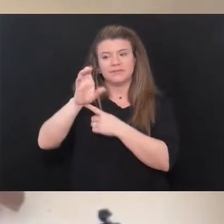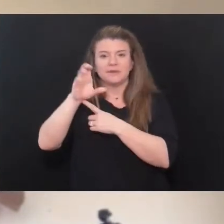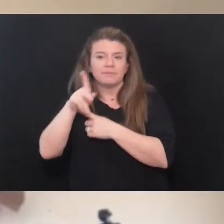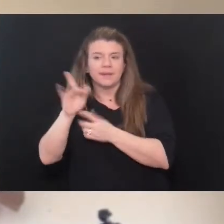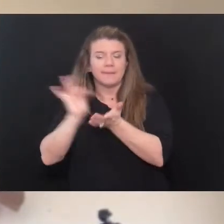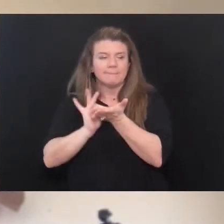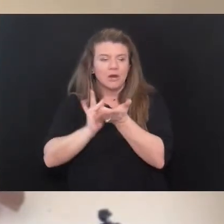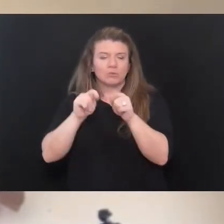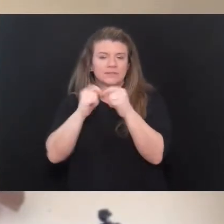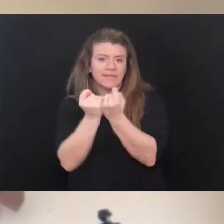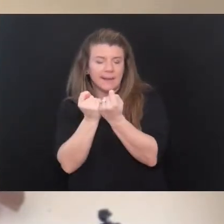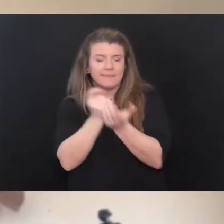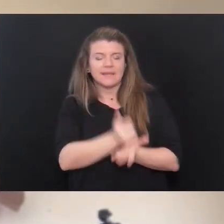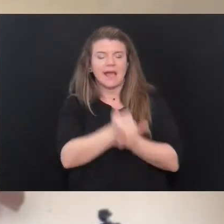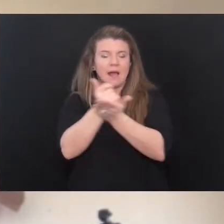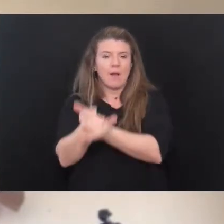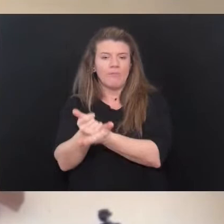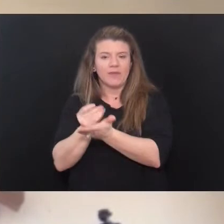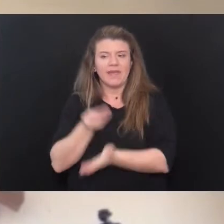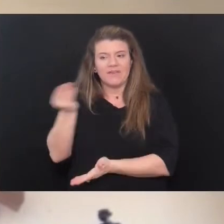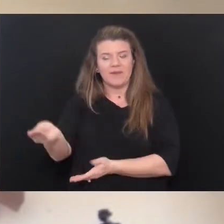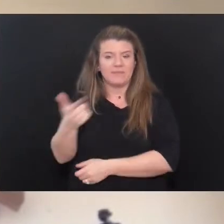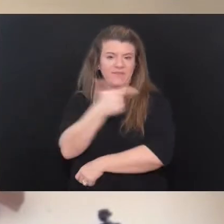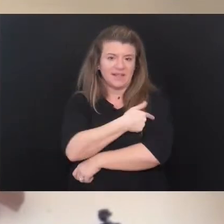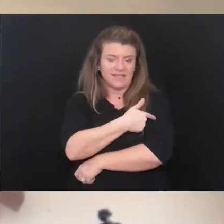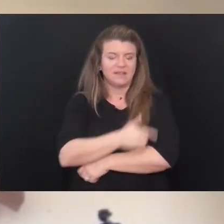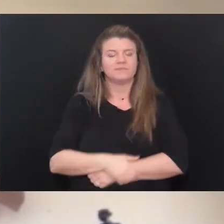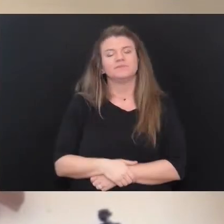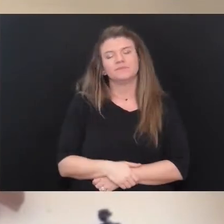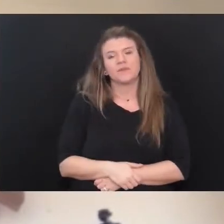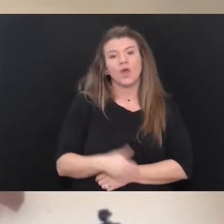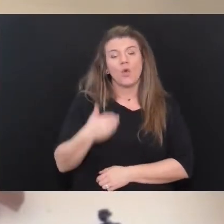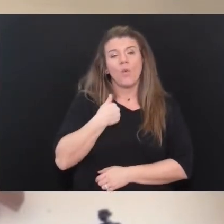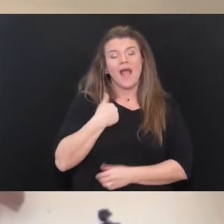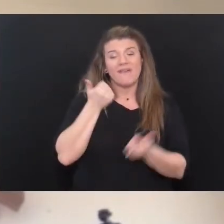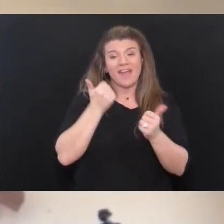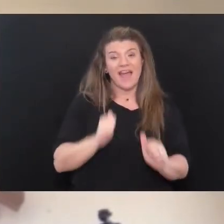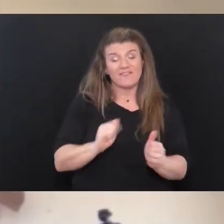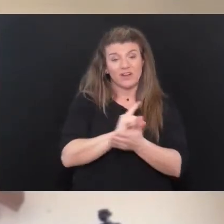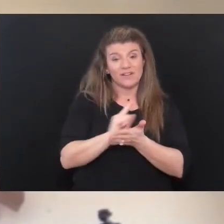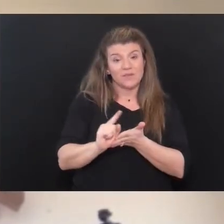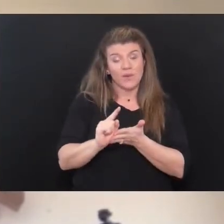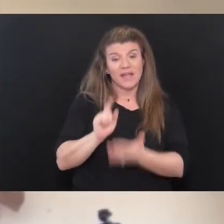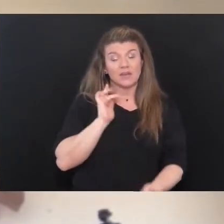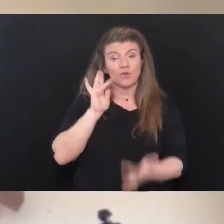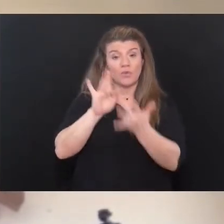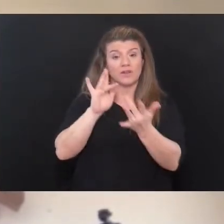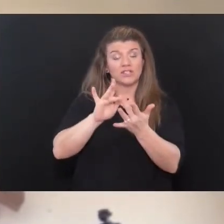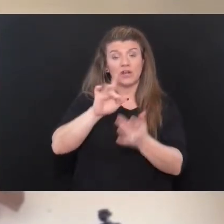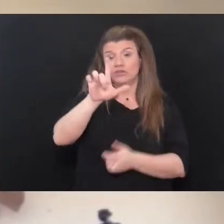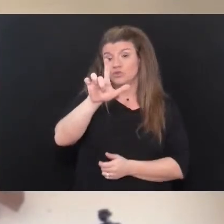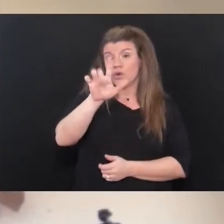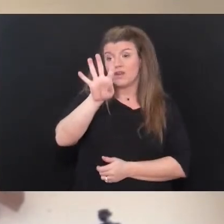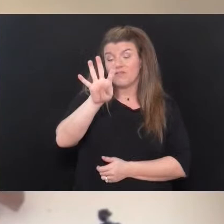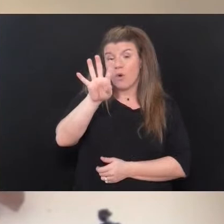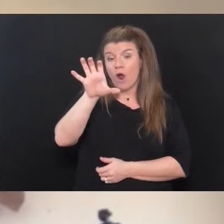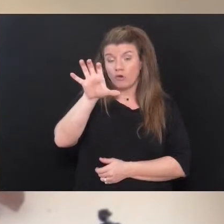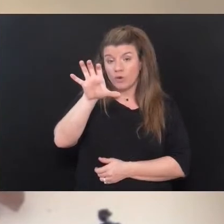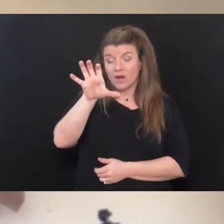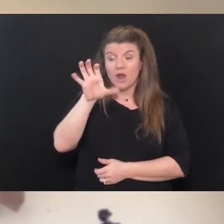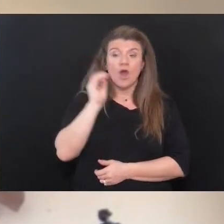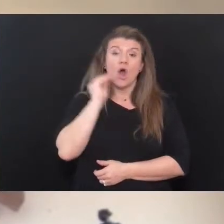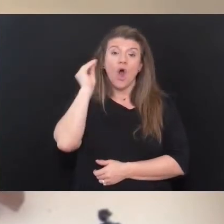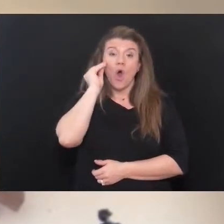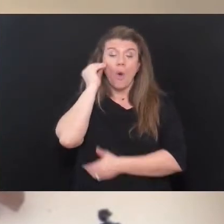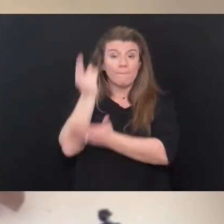medical providers to get the vaccine. We have an effort going on this week to reach out to 2,400